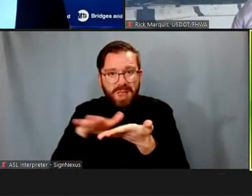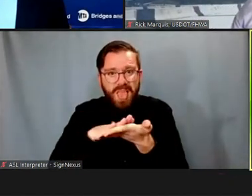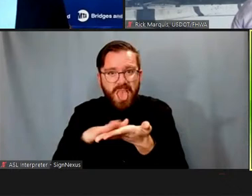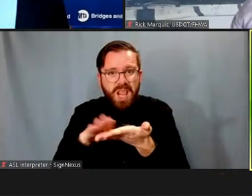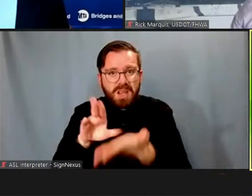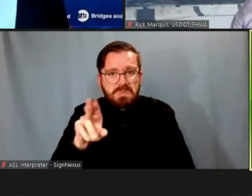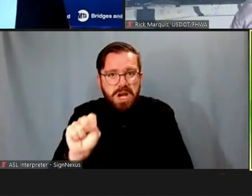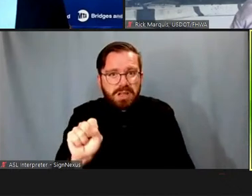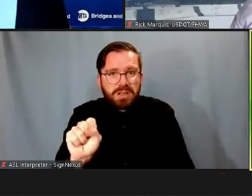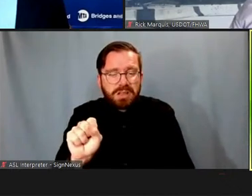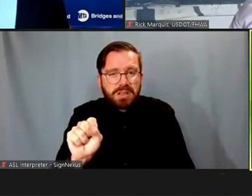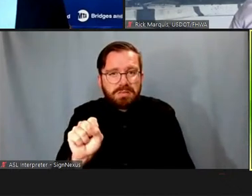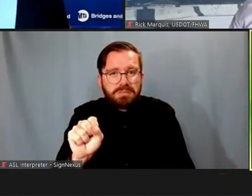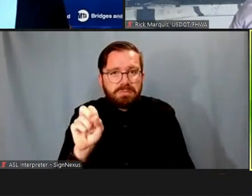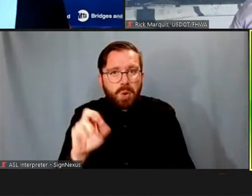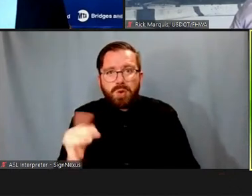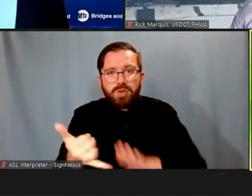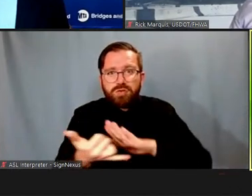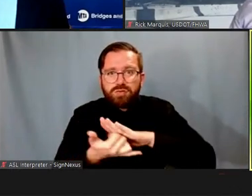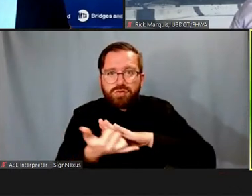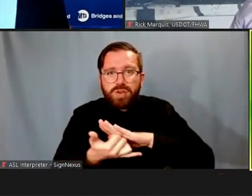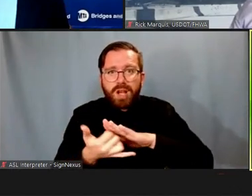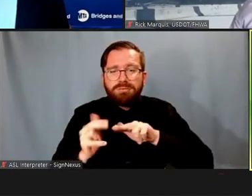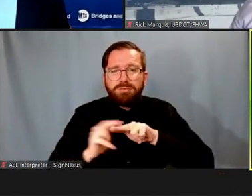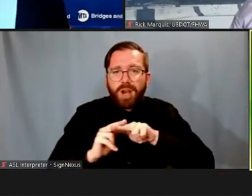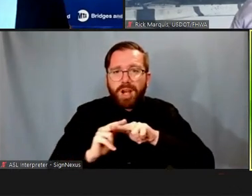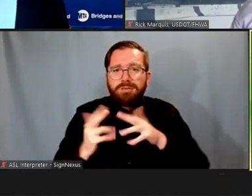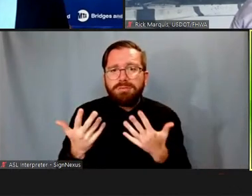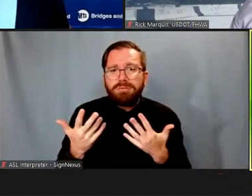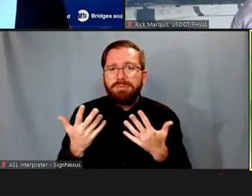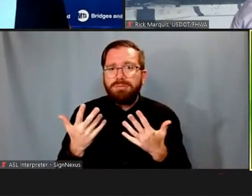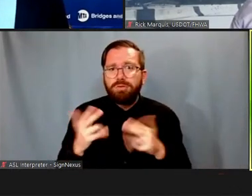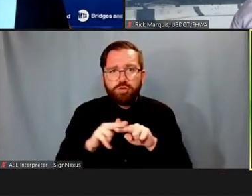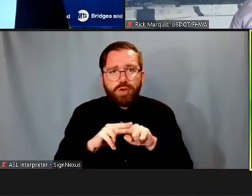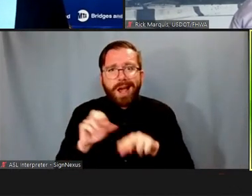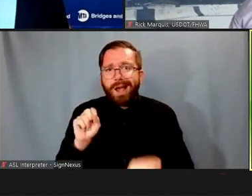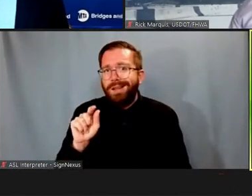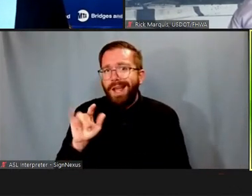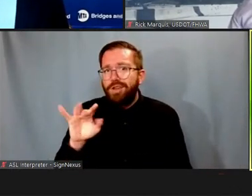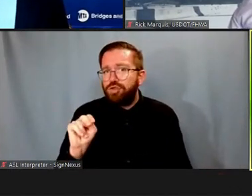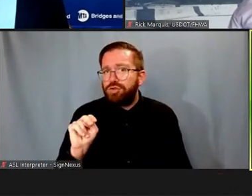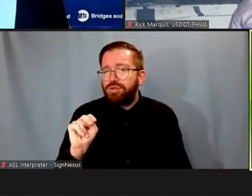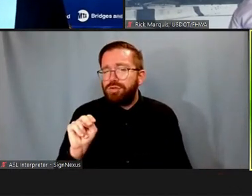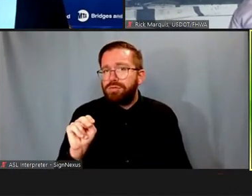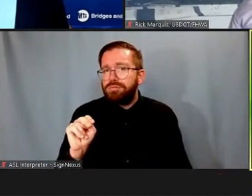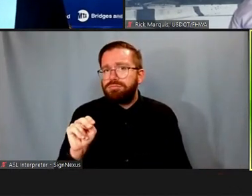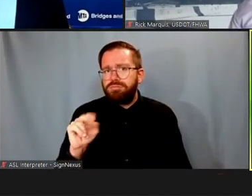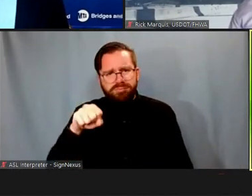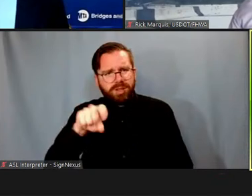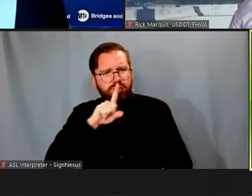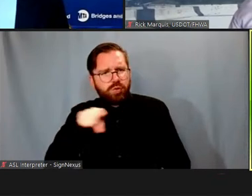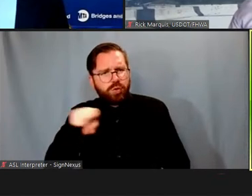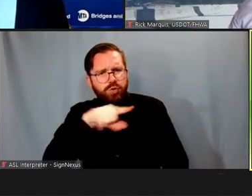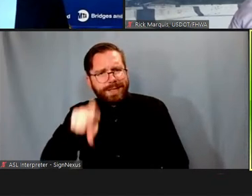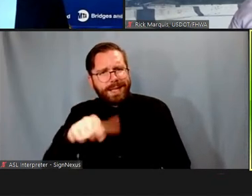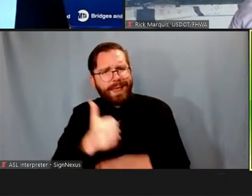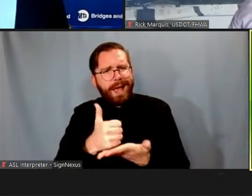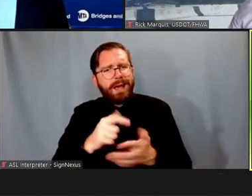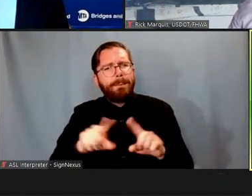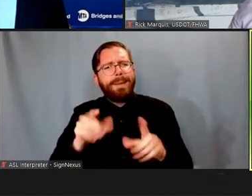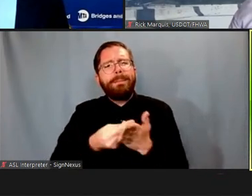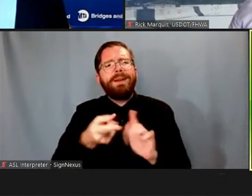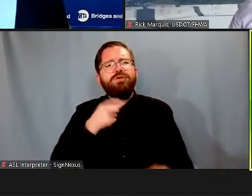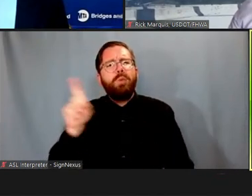buses the mta the trains the train stations maybe you guys do need the help but where's the money going to come from you guys have no